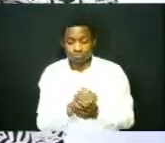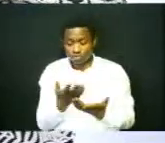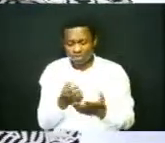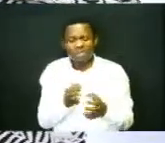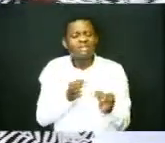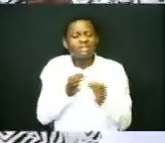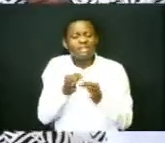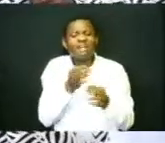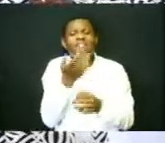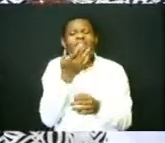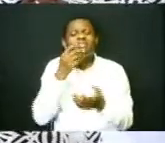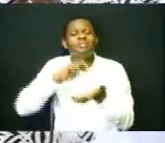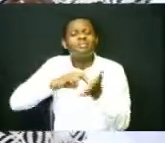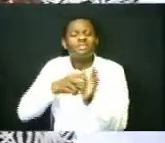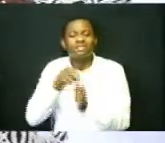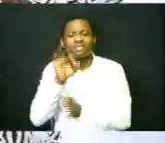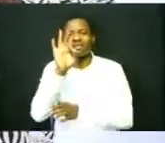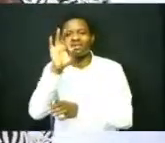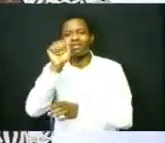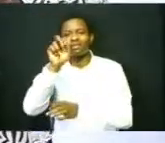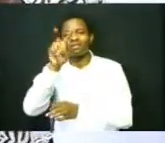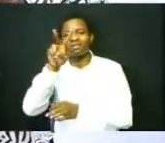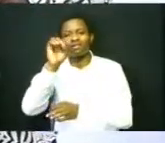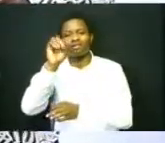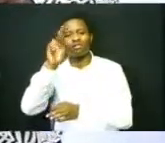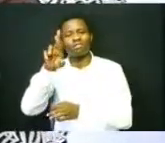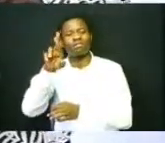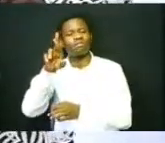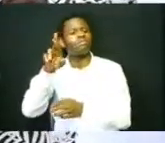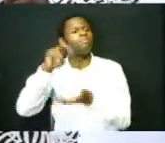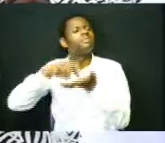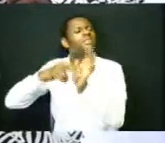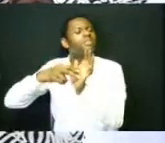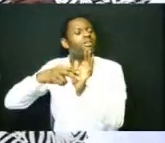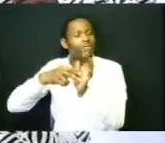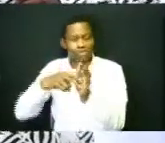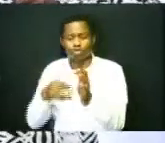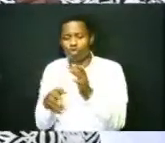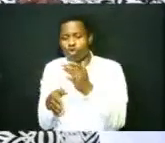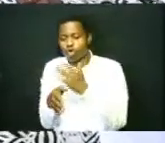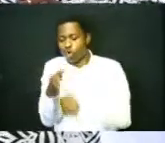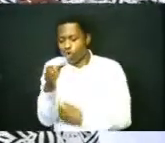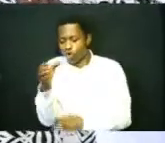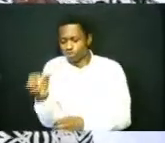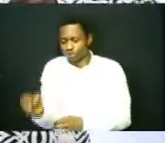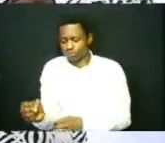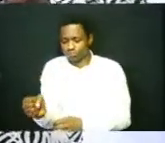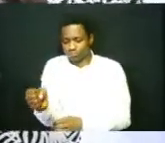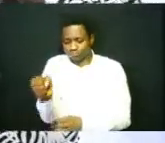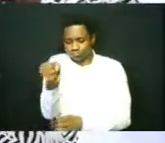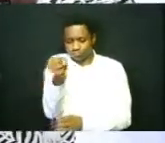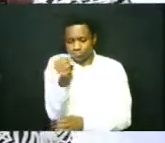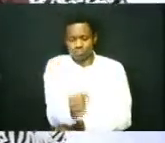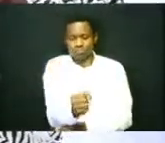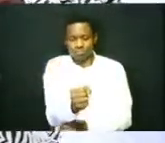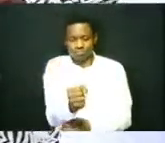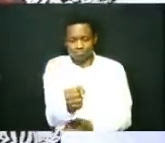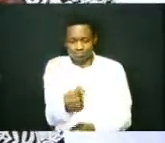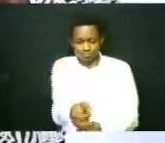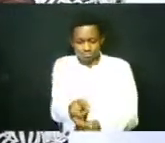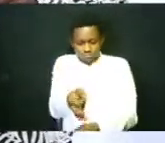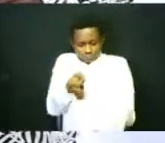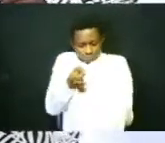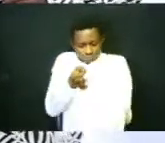favor as God stepping into one's situation to make it a worthwhile difference. God stepping into